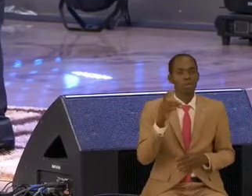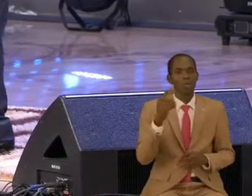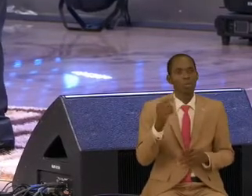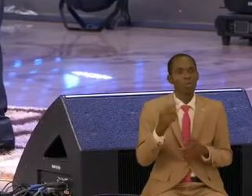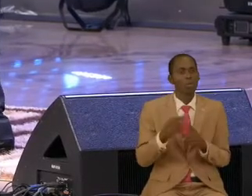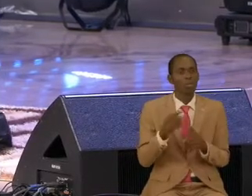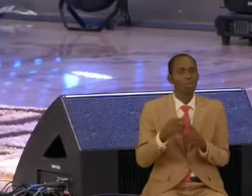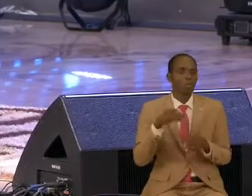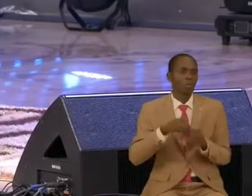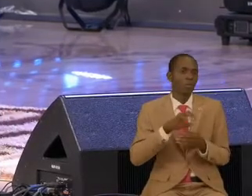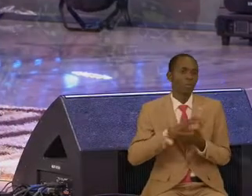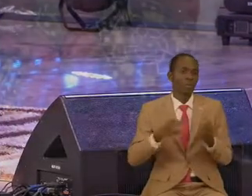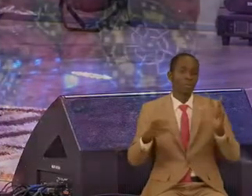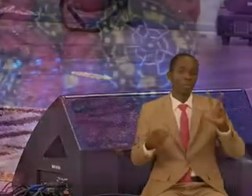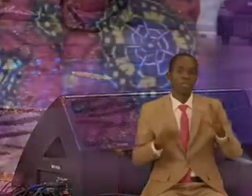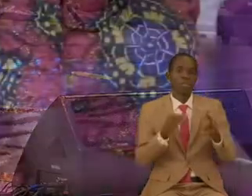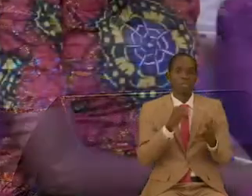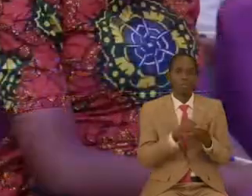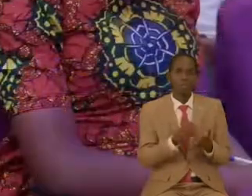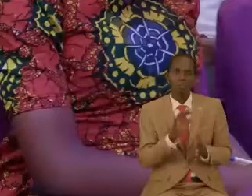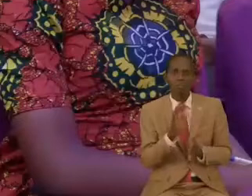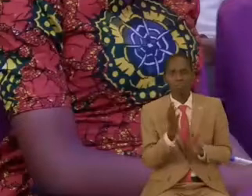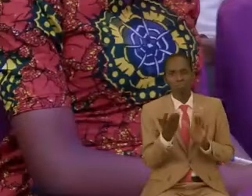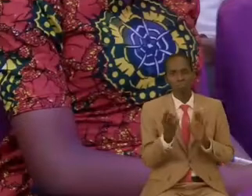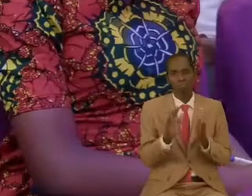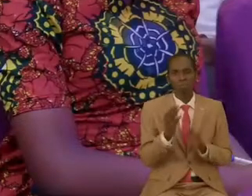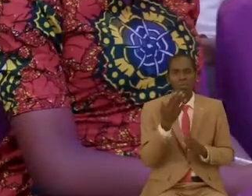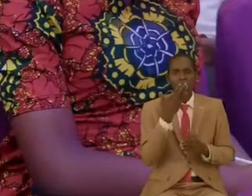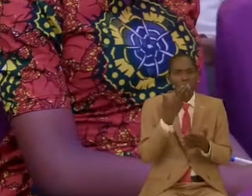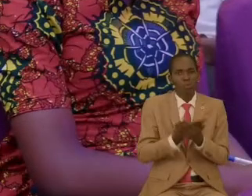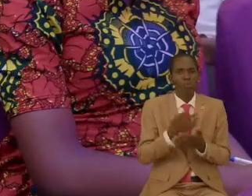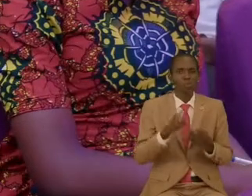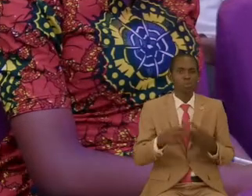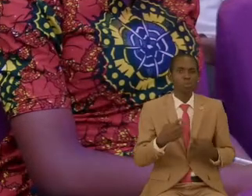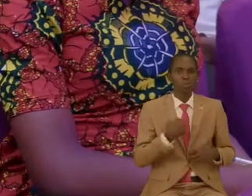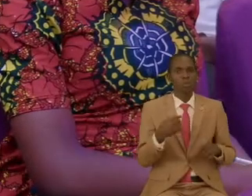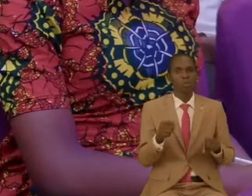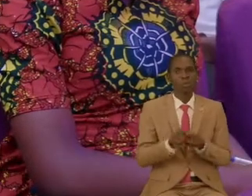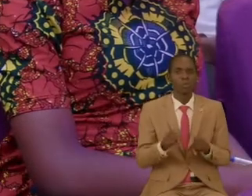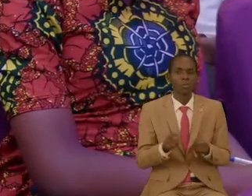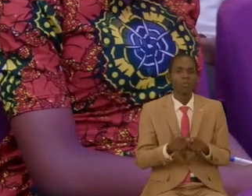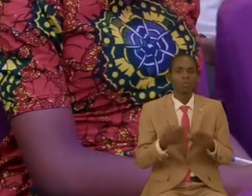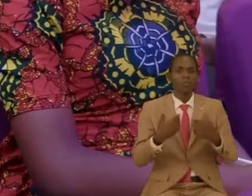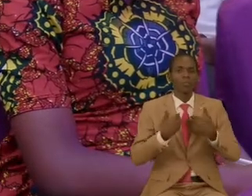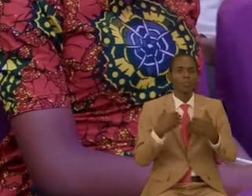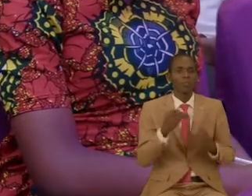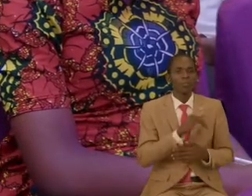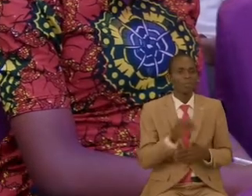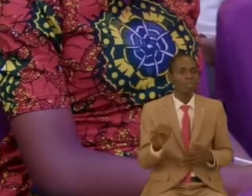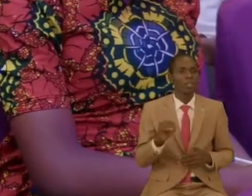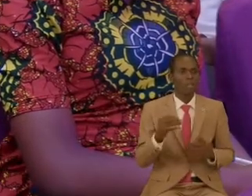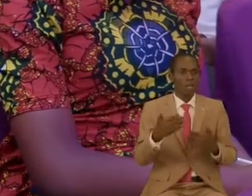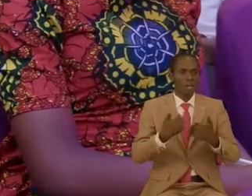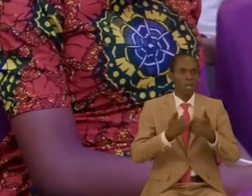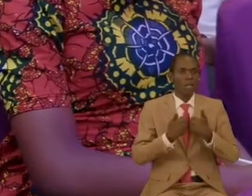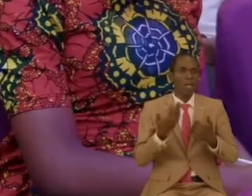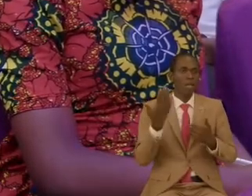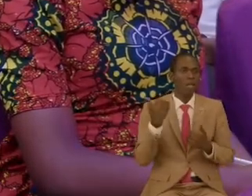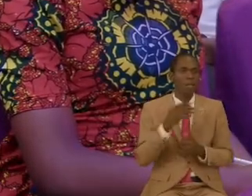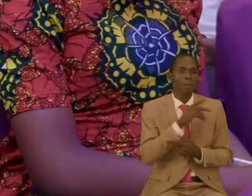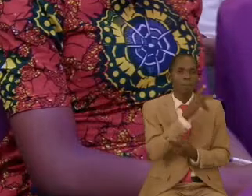Then in verse 3, it says, it seemed good to me also, having had